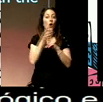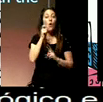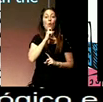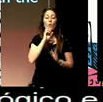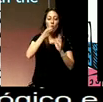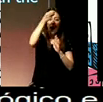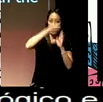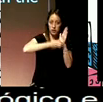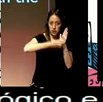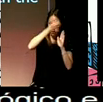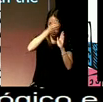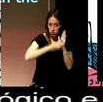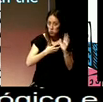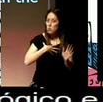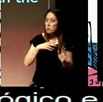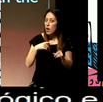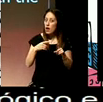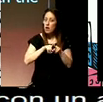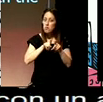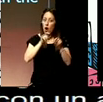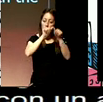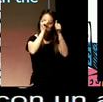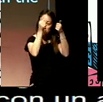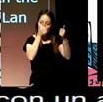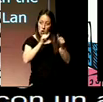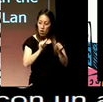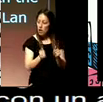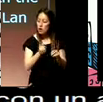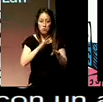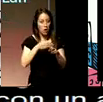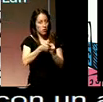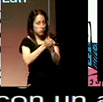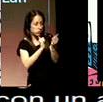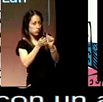it characterizes the space and can be recognized from afar.